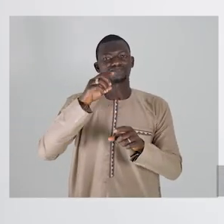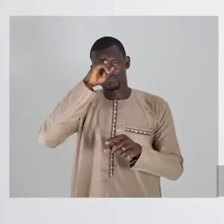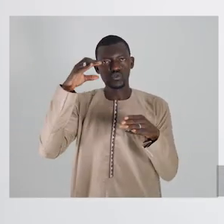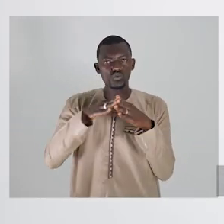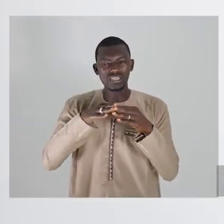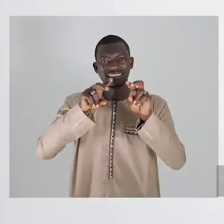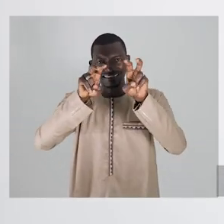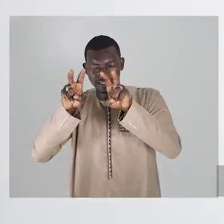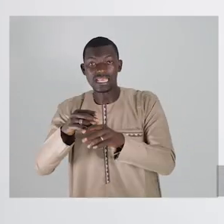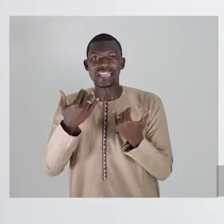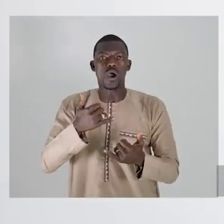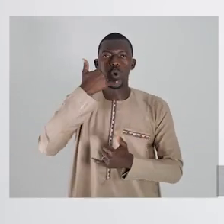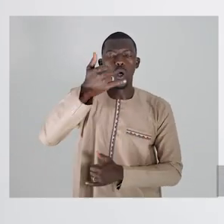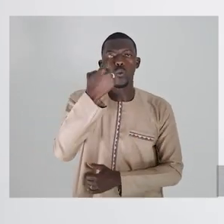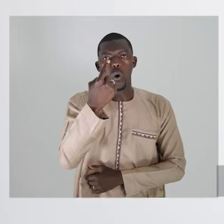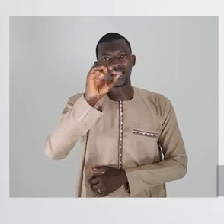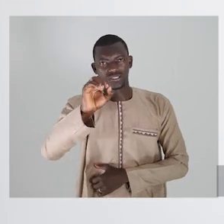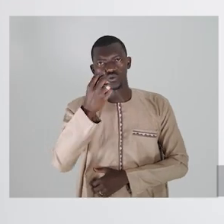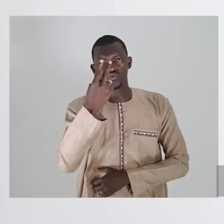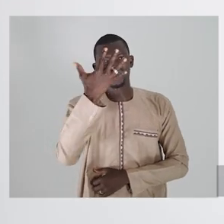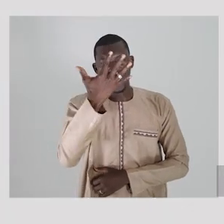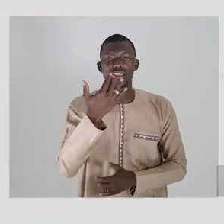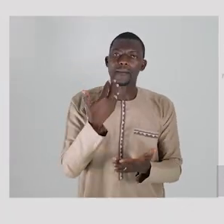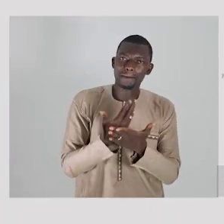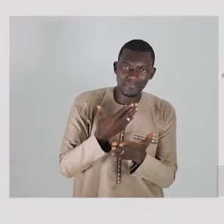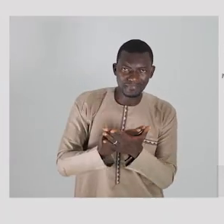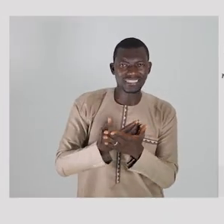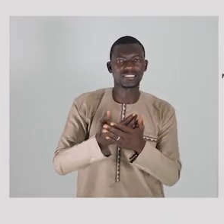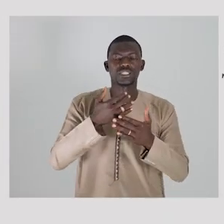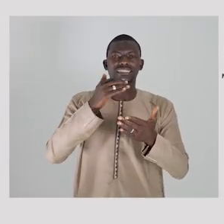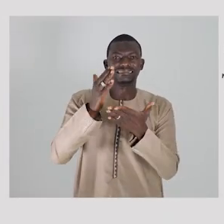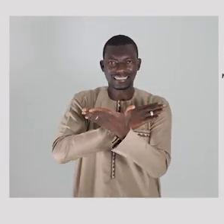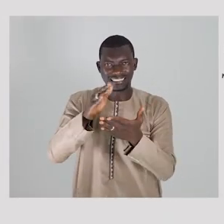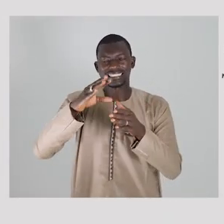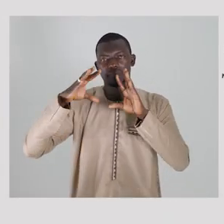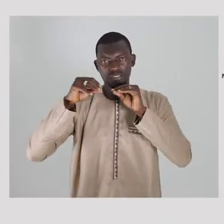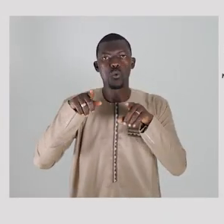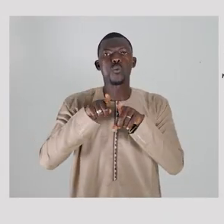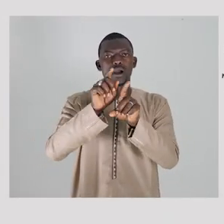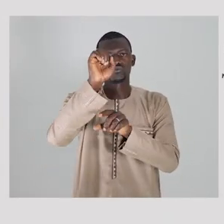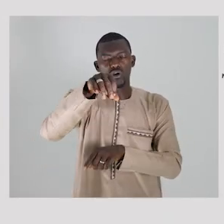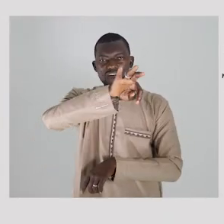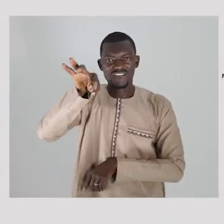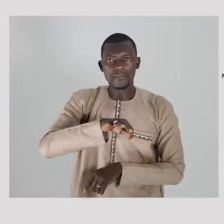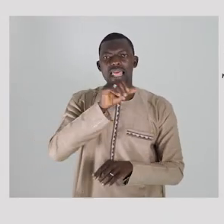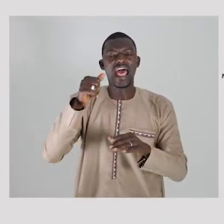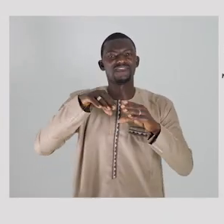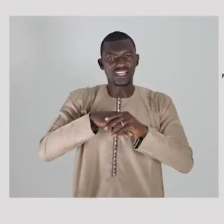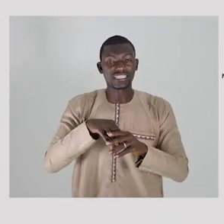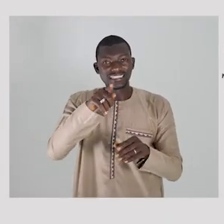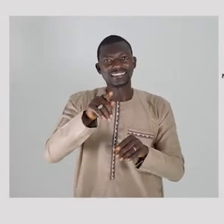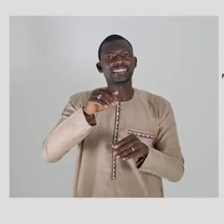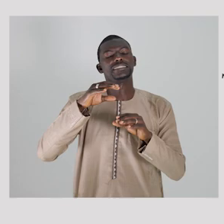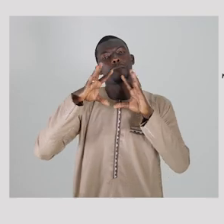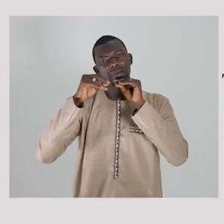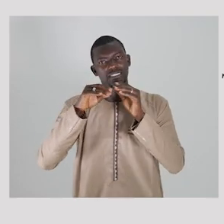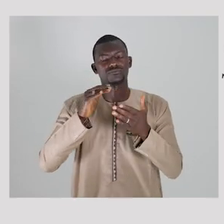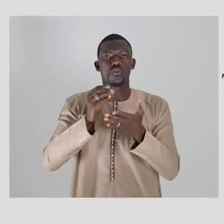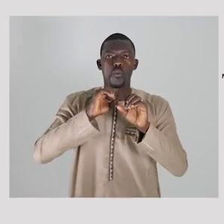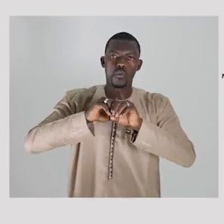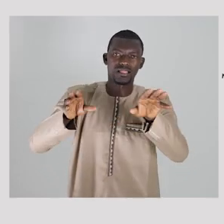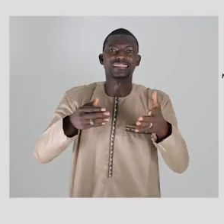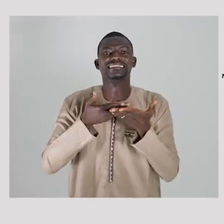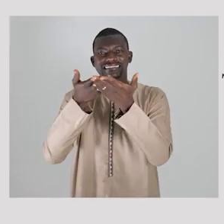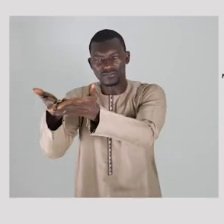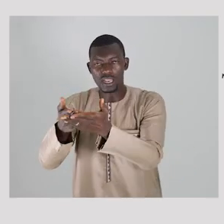oté 1025 ci line bu nek nak té do ci fay dara mbotay bu seyto gestu garab ak jangoro nek ci London School of